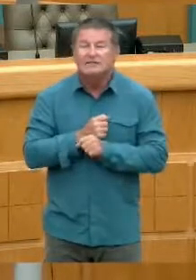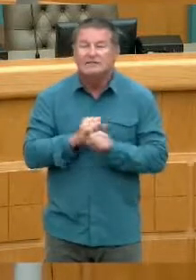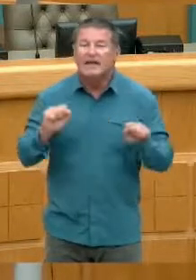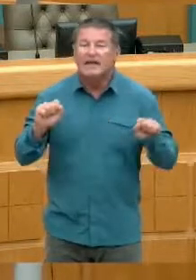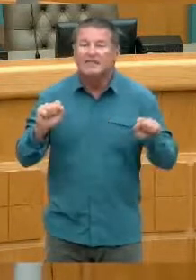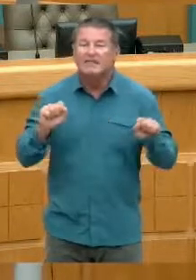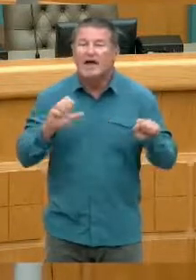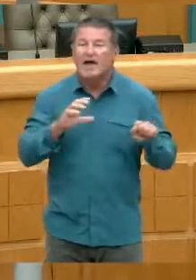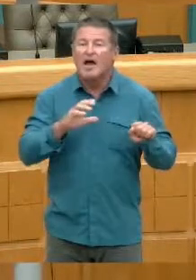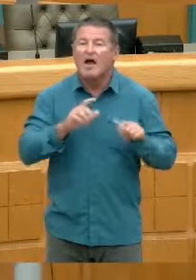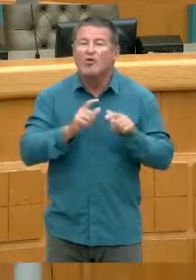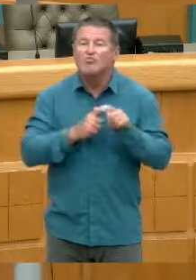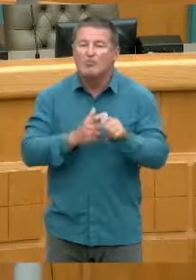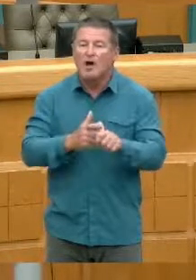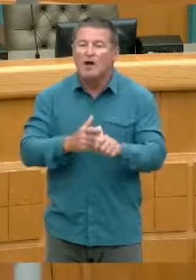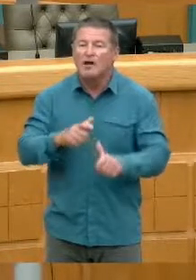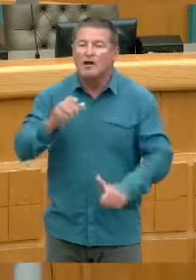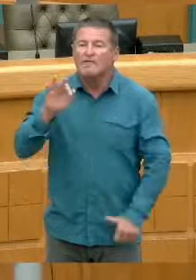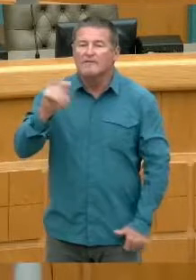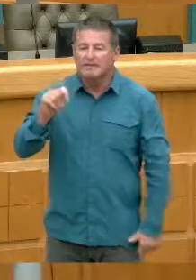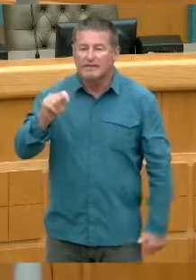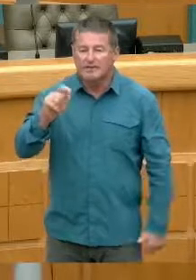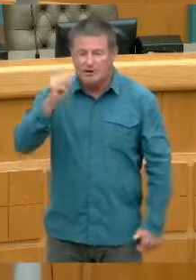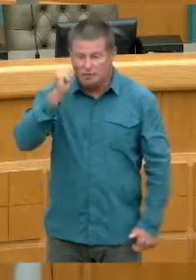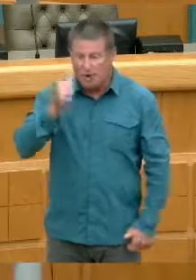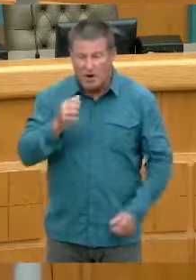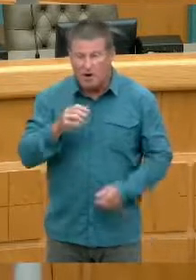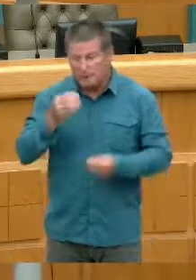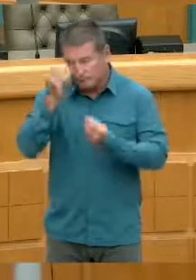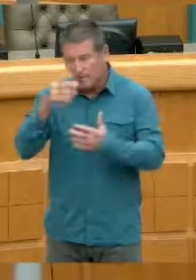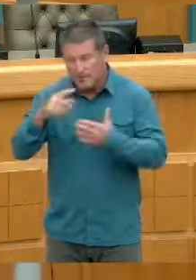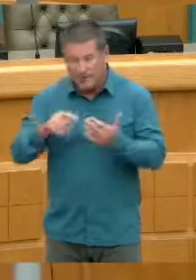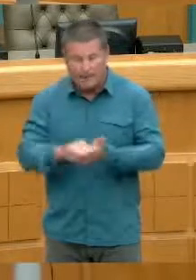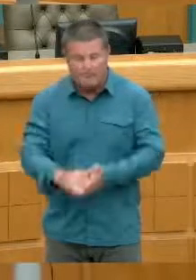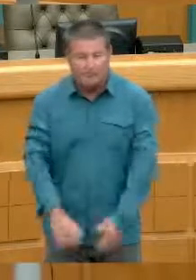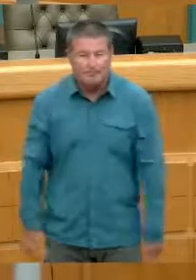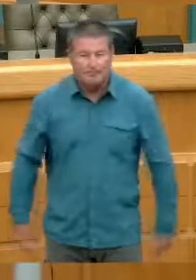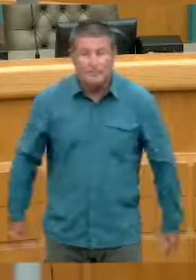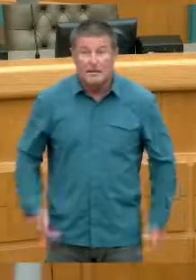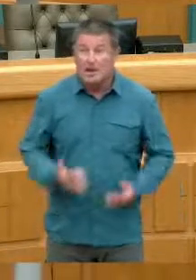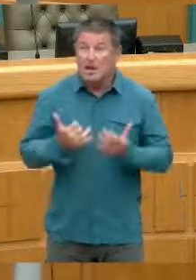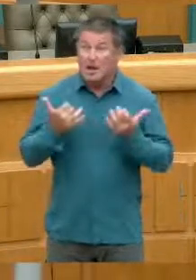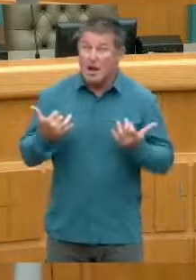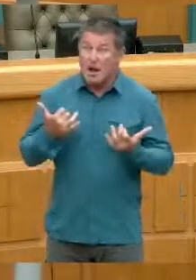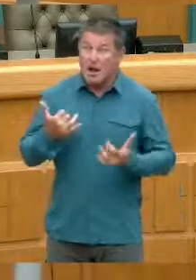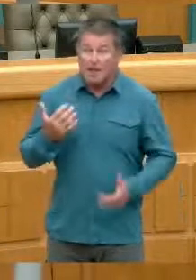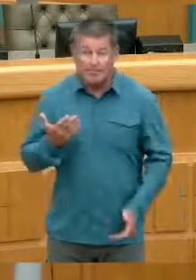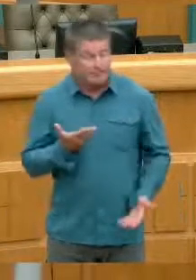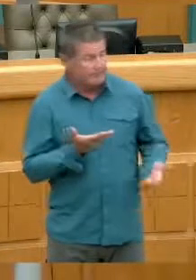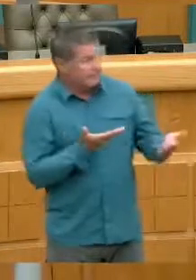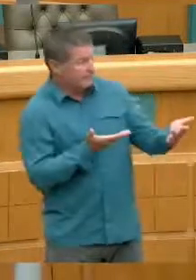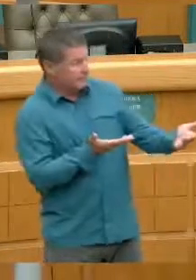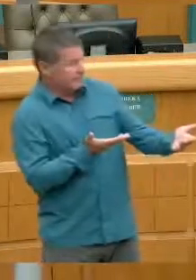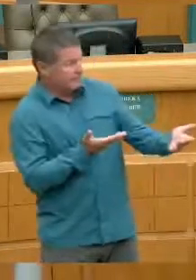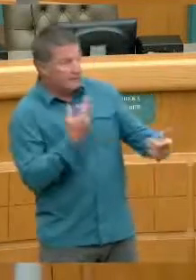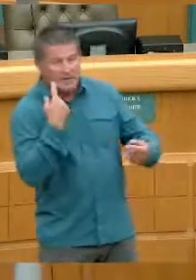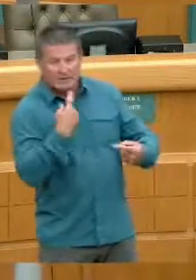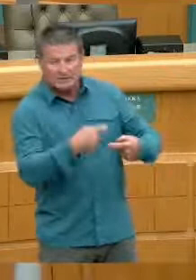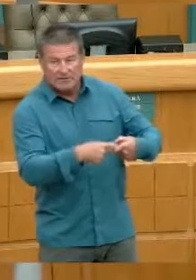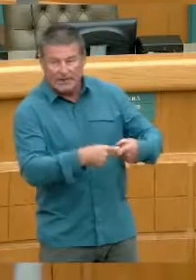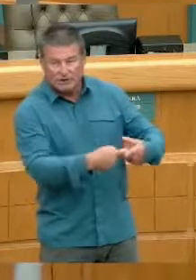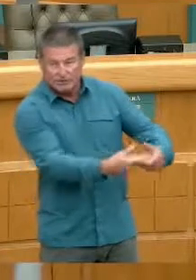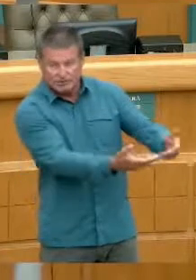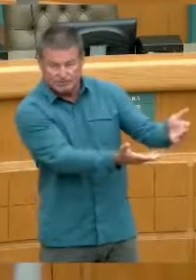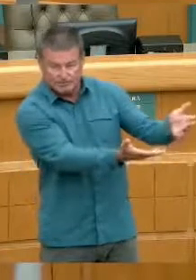the Bayfront. Buenas tardes, soy el gerente de la ciudad, Peter Zanoni. Estoy muy agradecido de que todos ustedes estén al pendiente